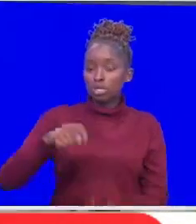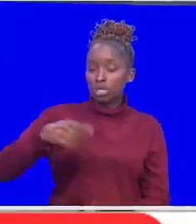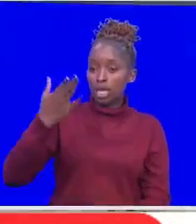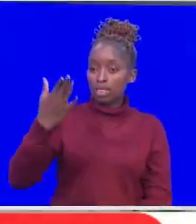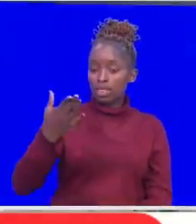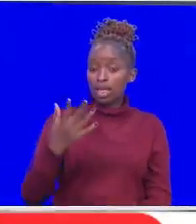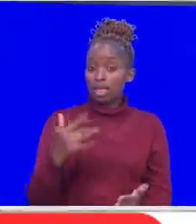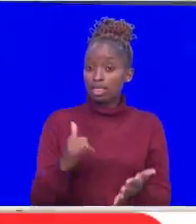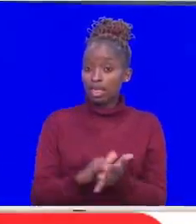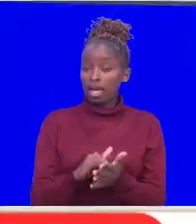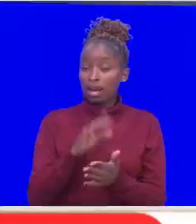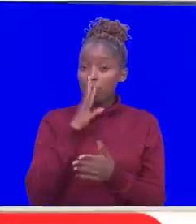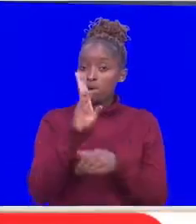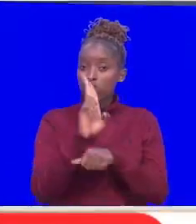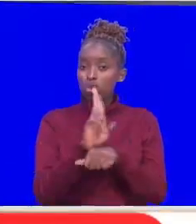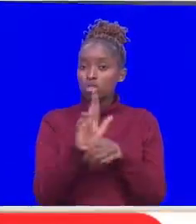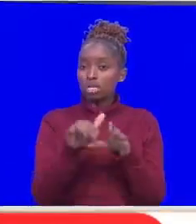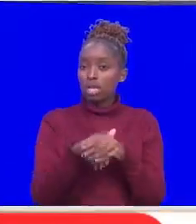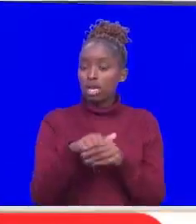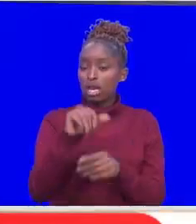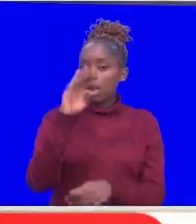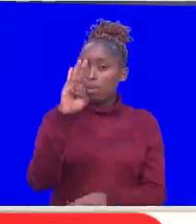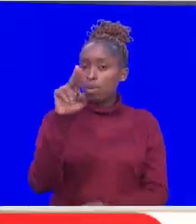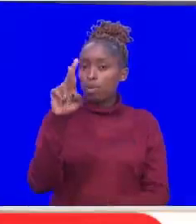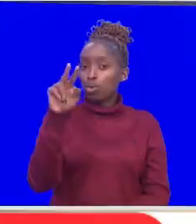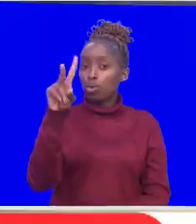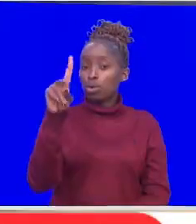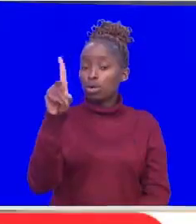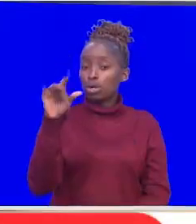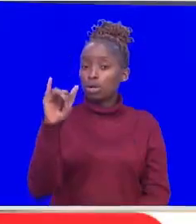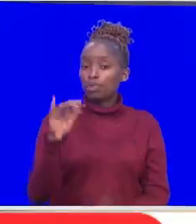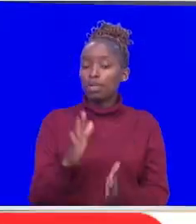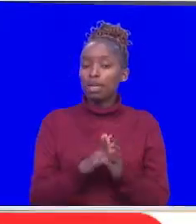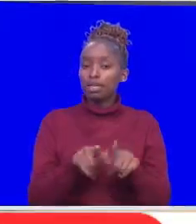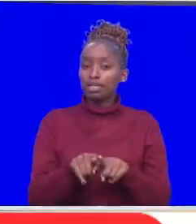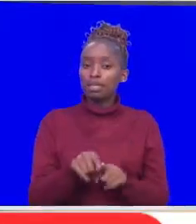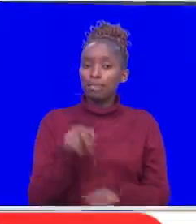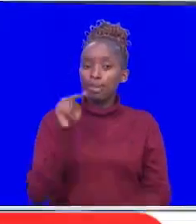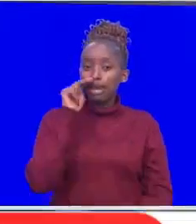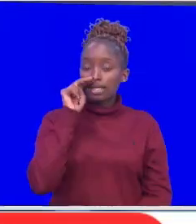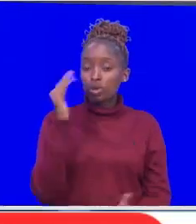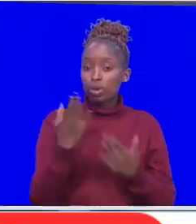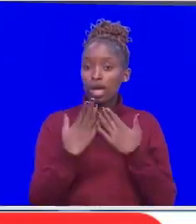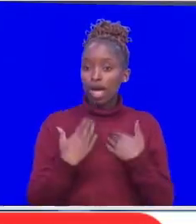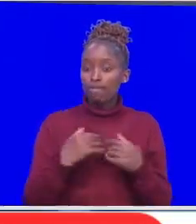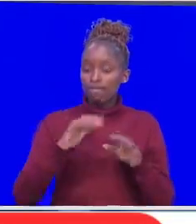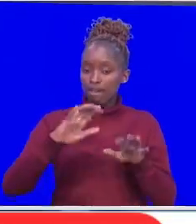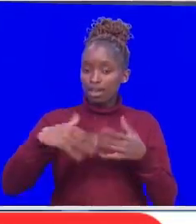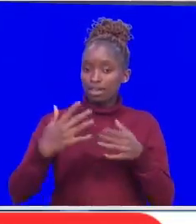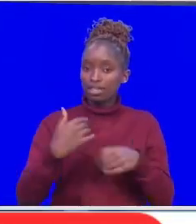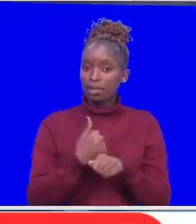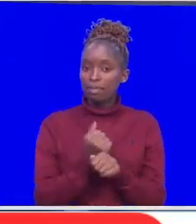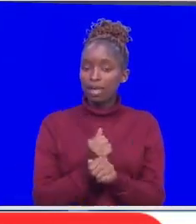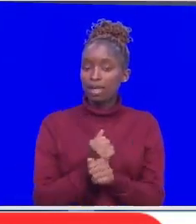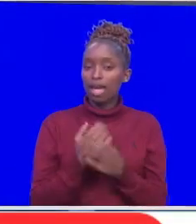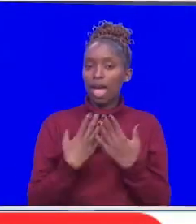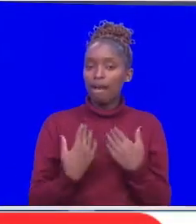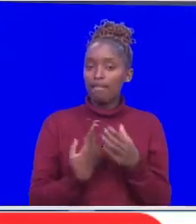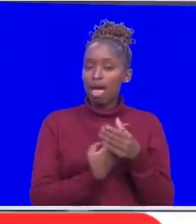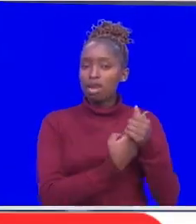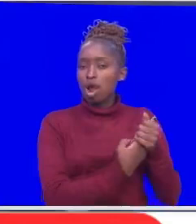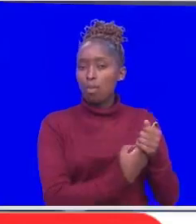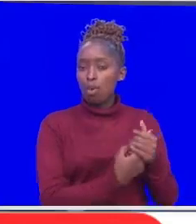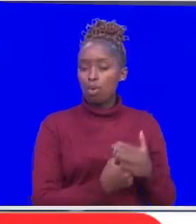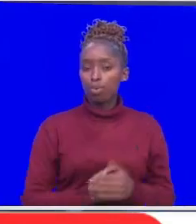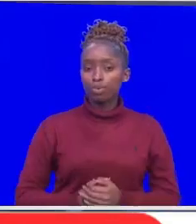been used in Burundi and Nigeria, where agriculture production has since doubled. This is a new technology that has not been there in the